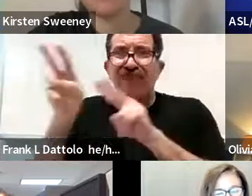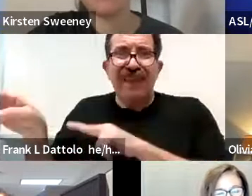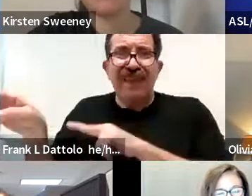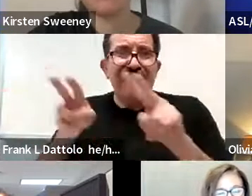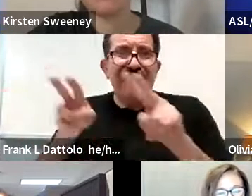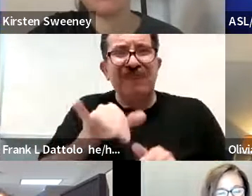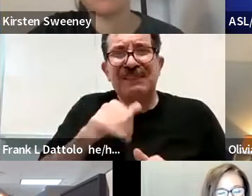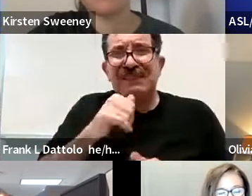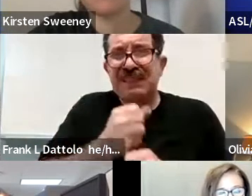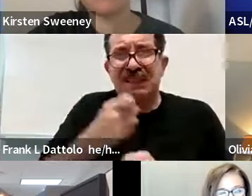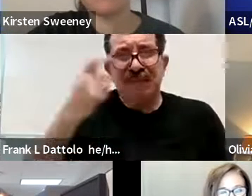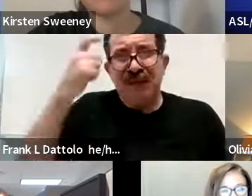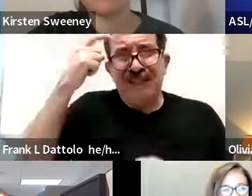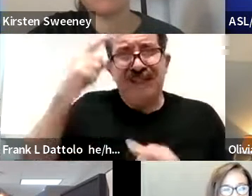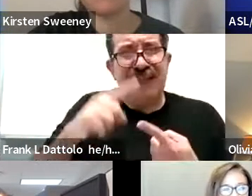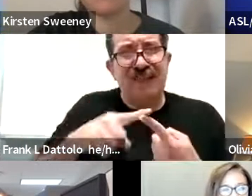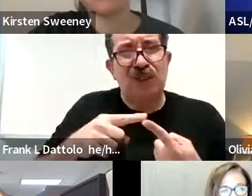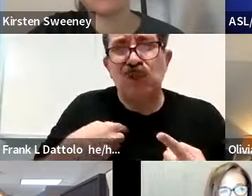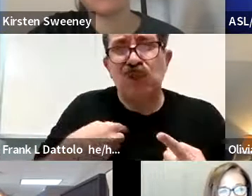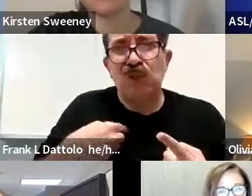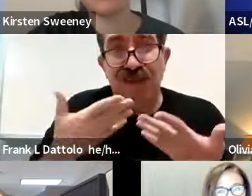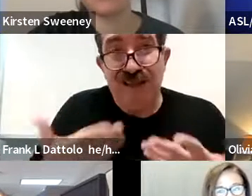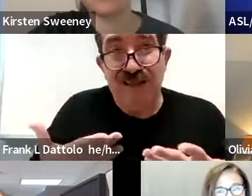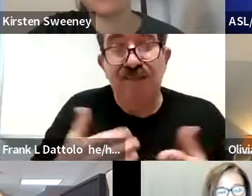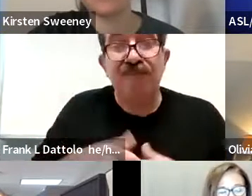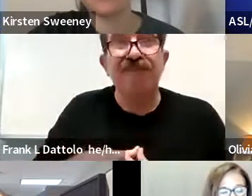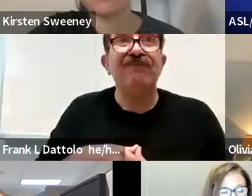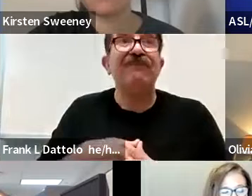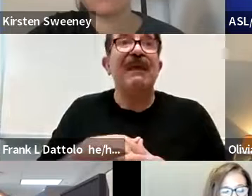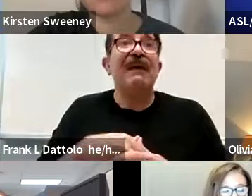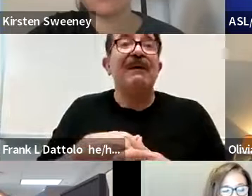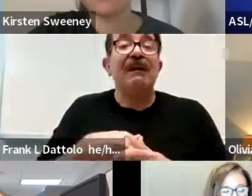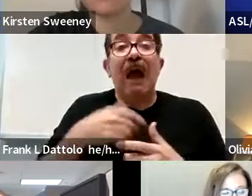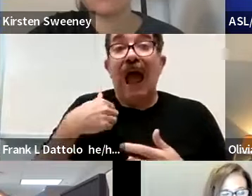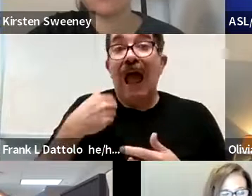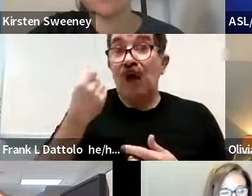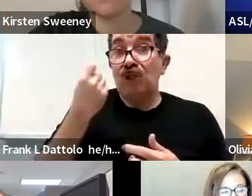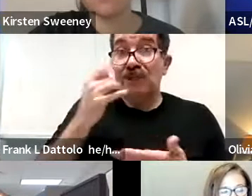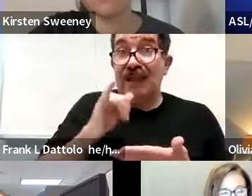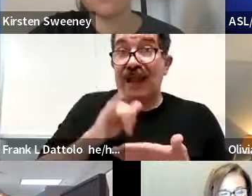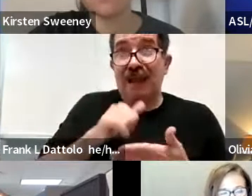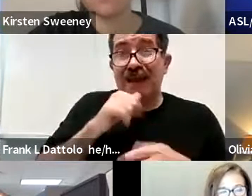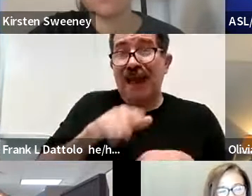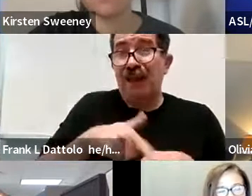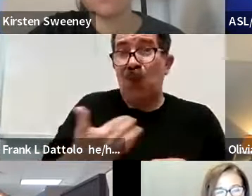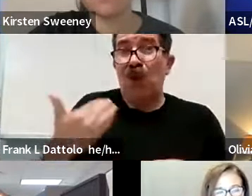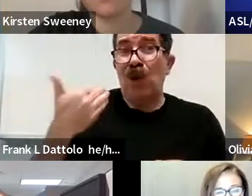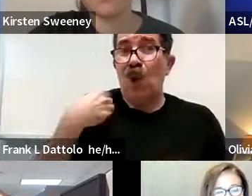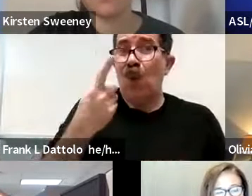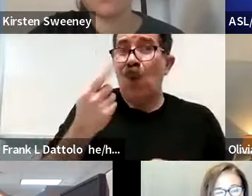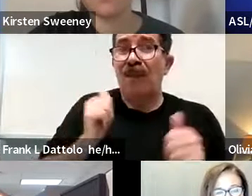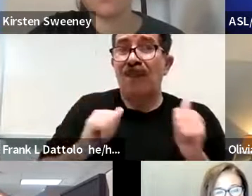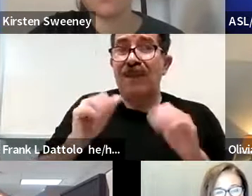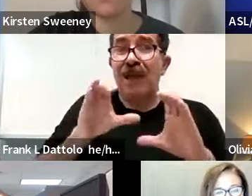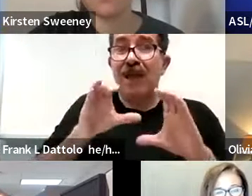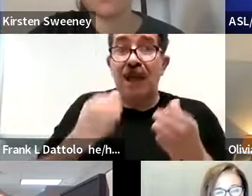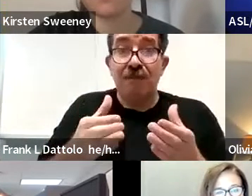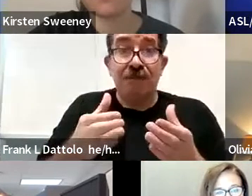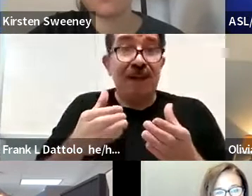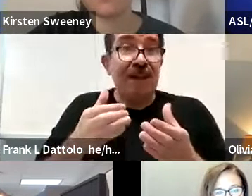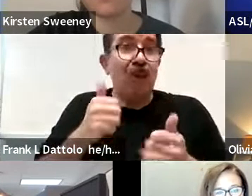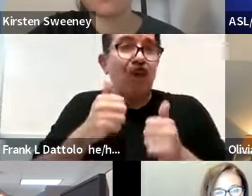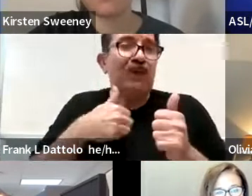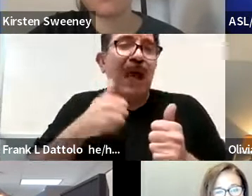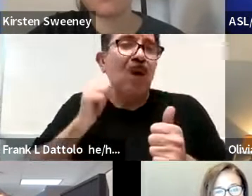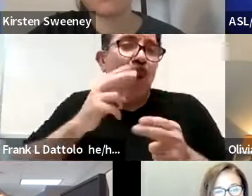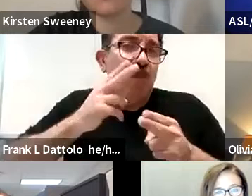me to look somewhere else for the linguistic access and look on stage for the visual and theater access, and it doesn't make